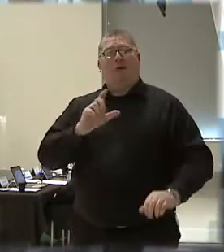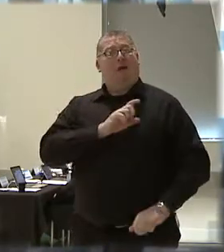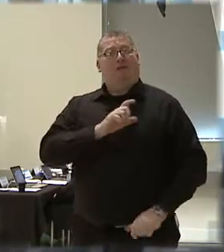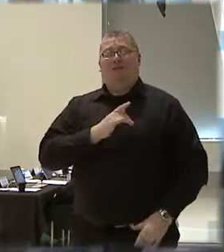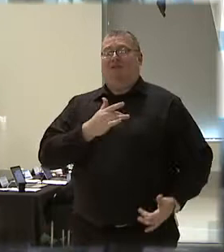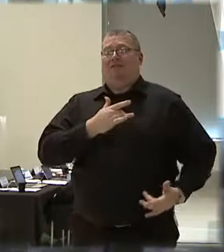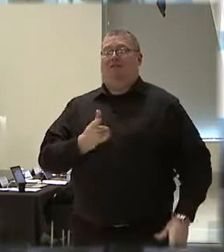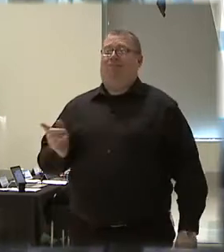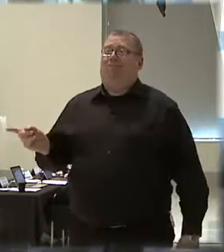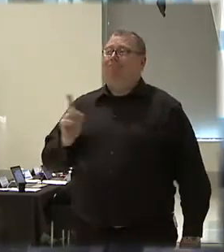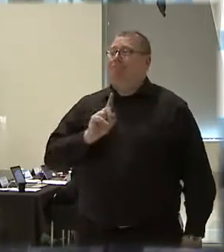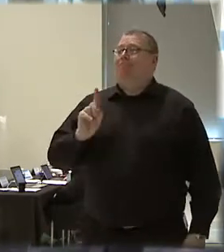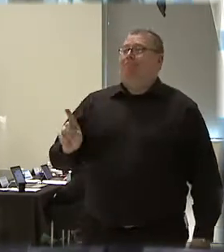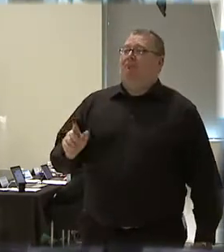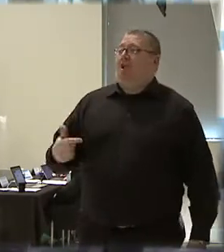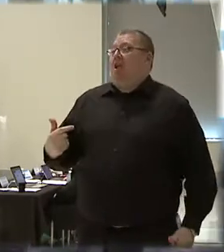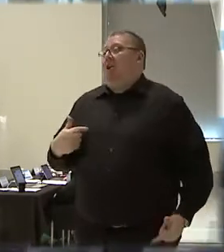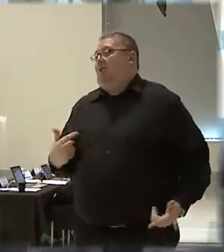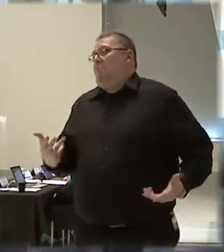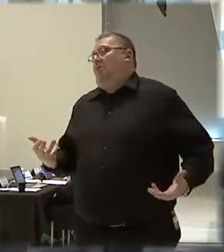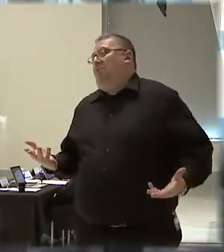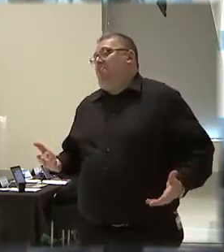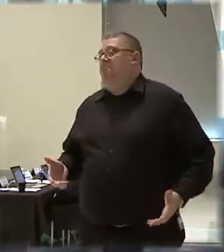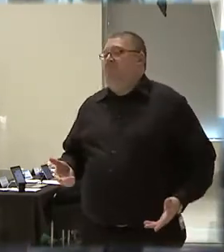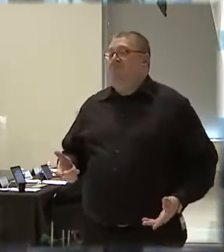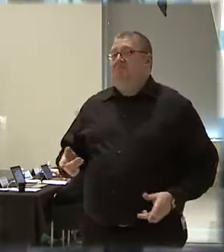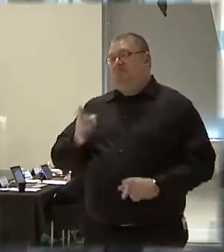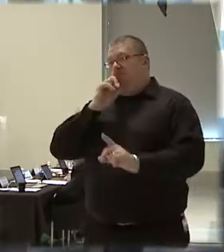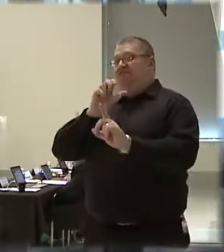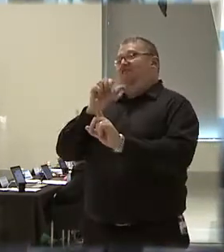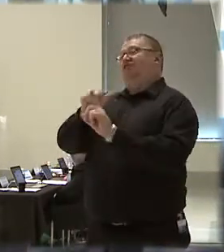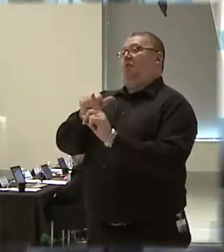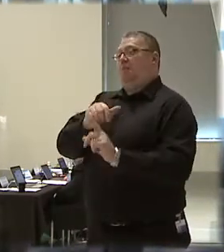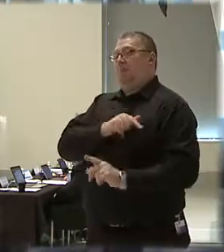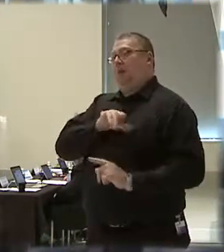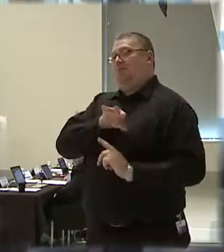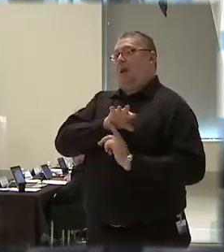out there and says, I'm going to try and fool the camera